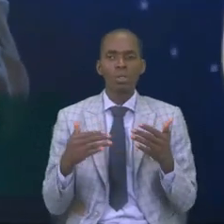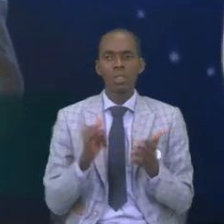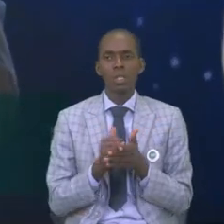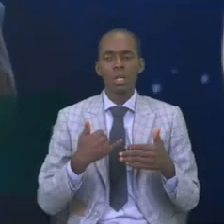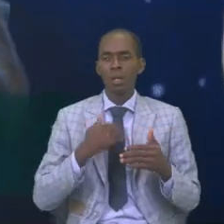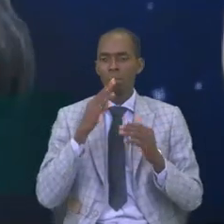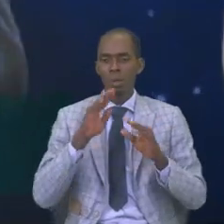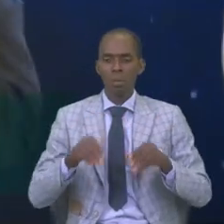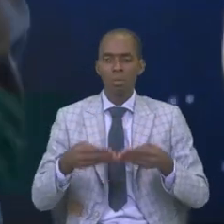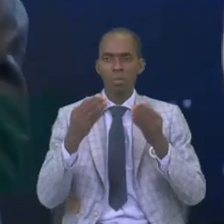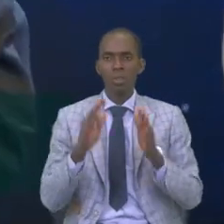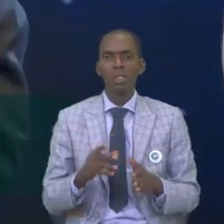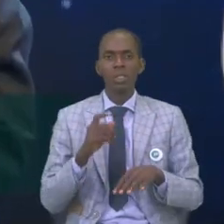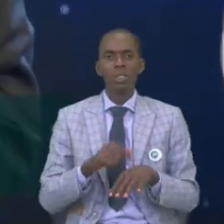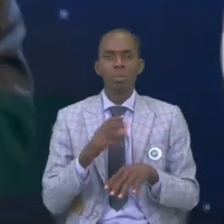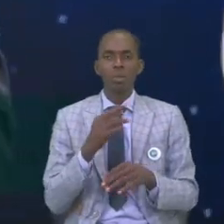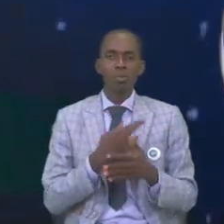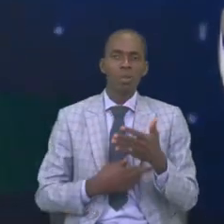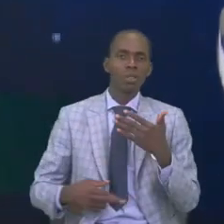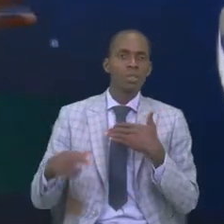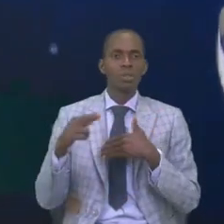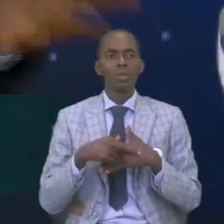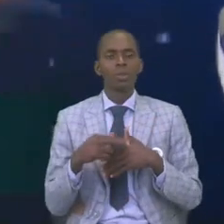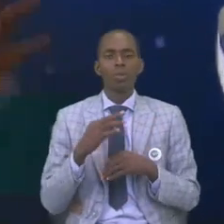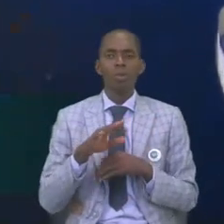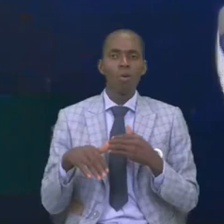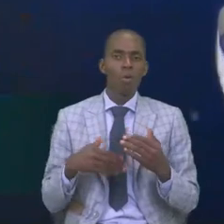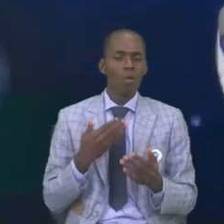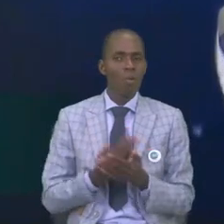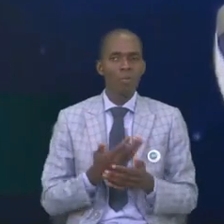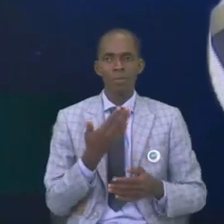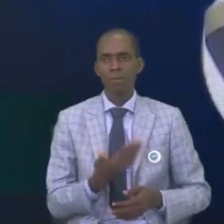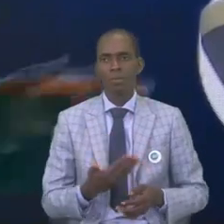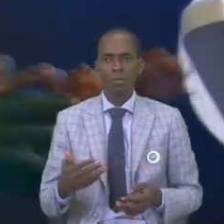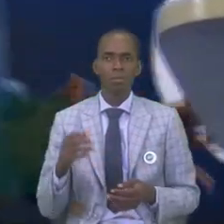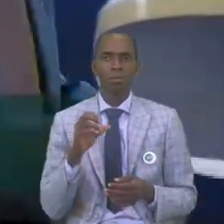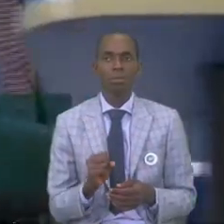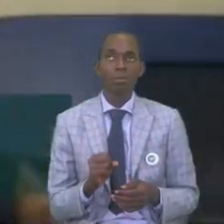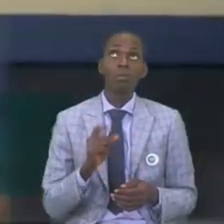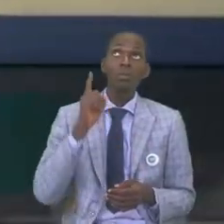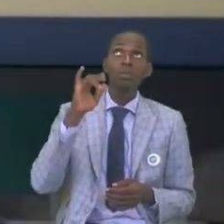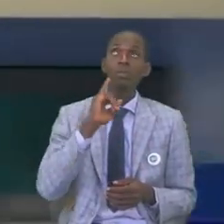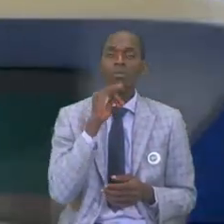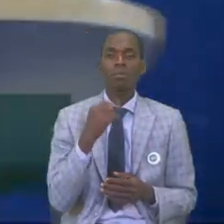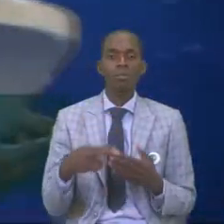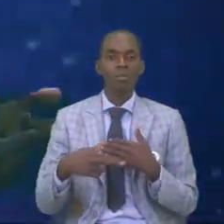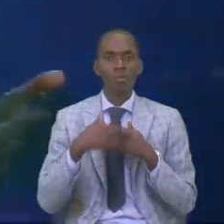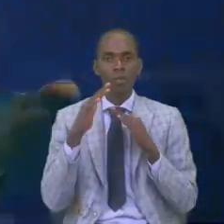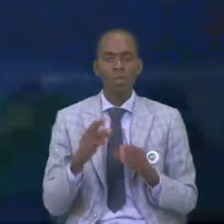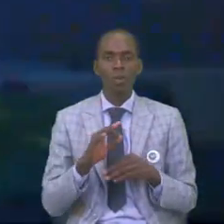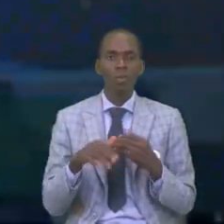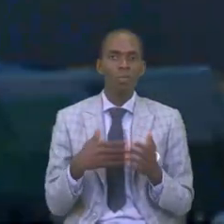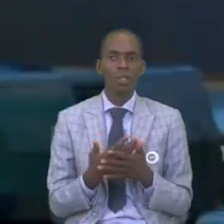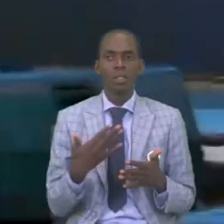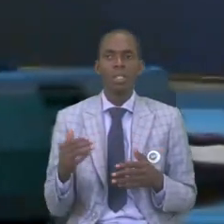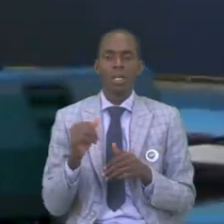times of restitution, the times of restoration of all things. He is the restorer of all things. Every